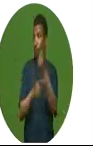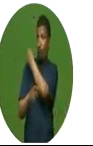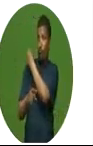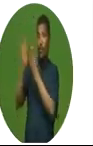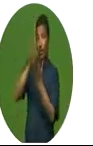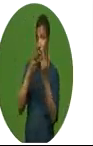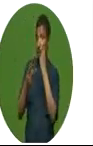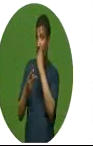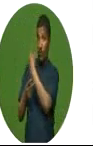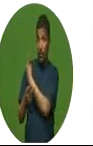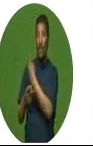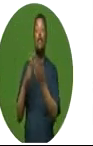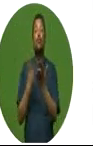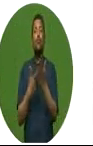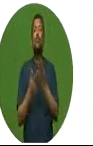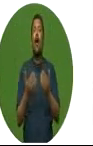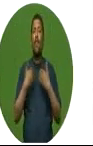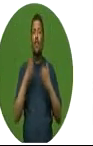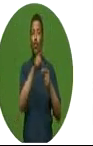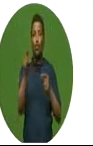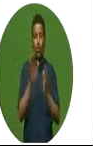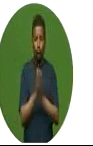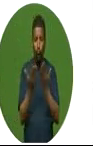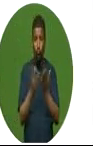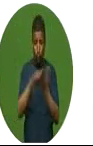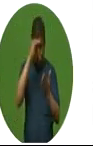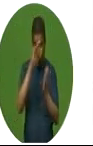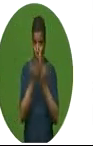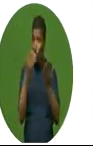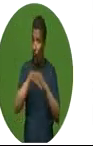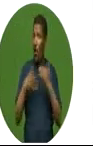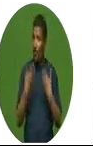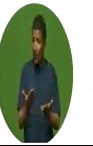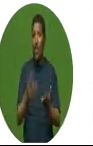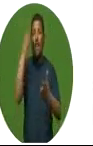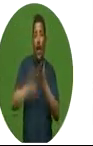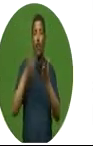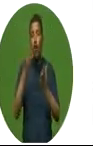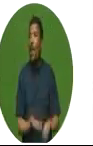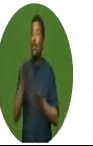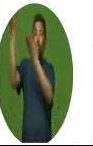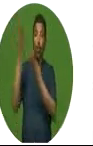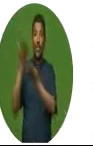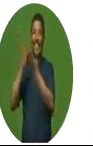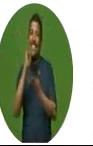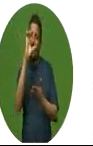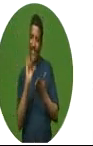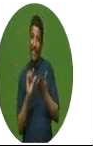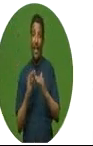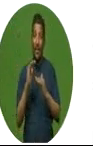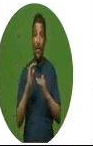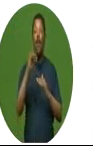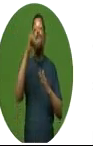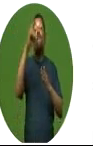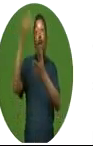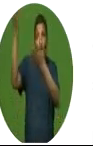from this table, which is available in your textbook, the value of exports is less than